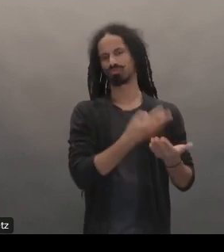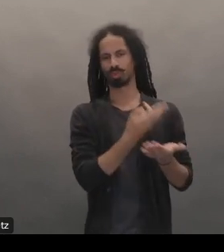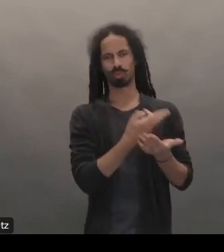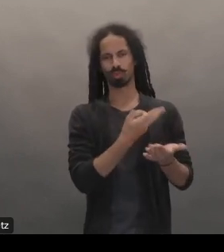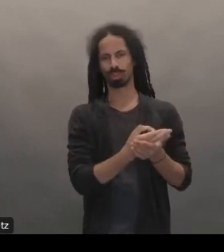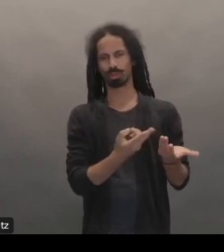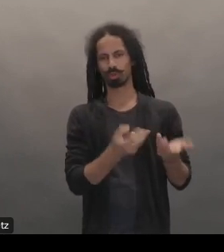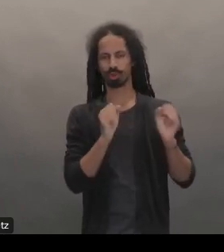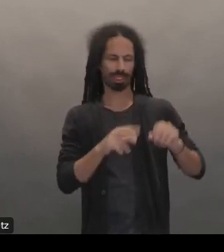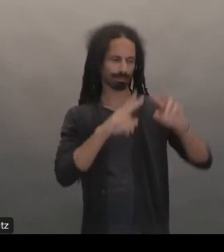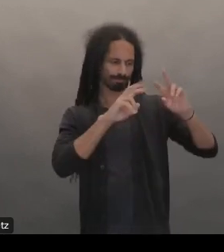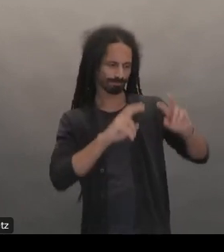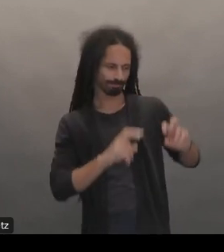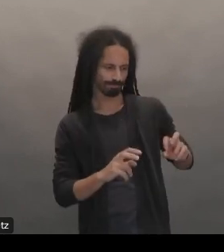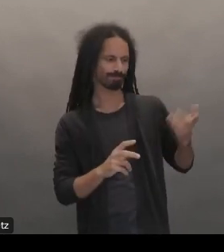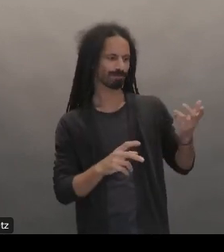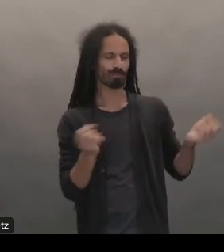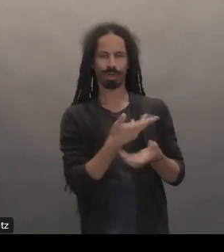all things APA 7.